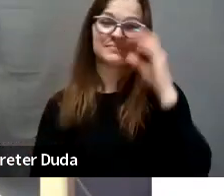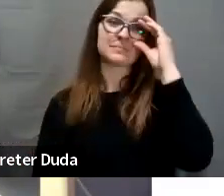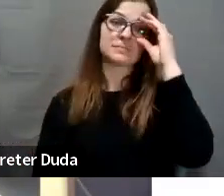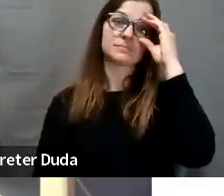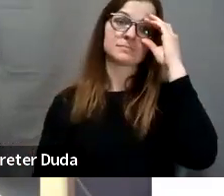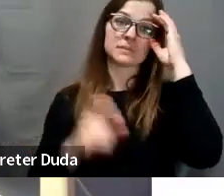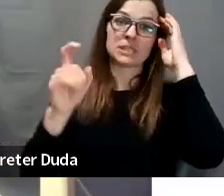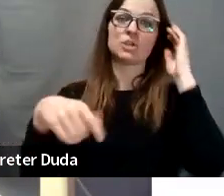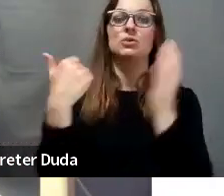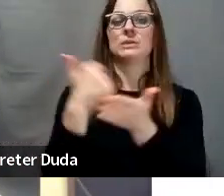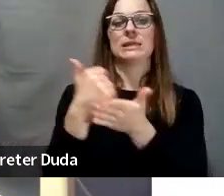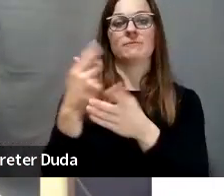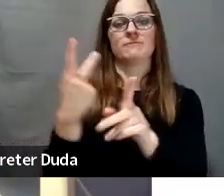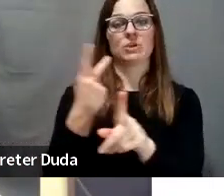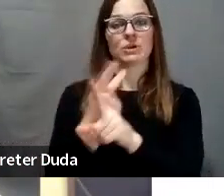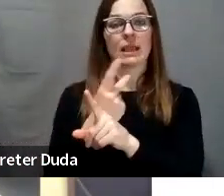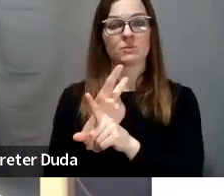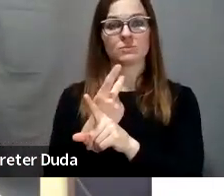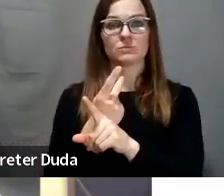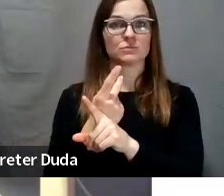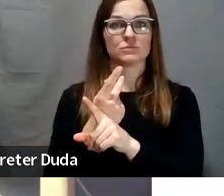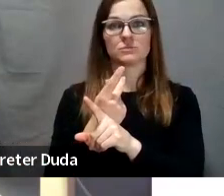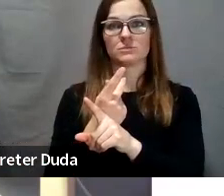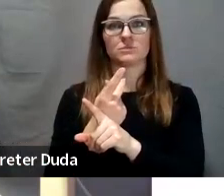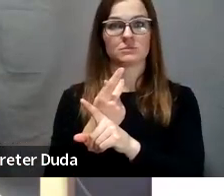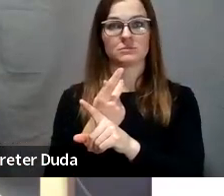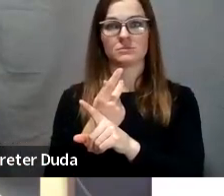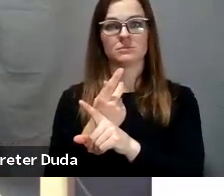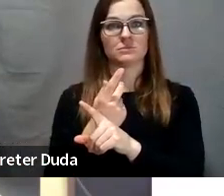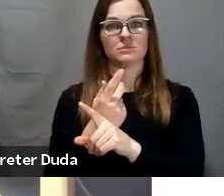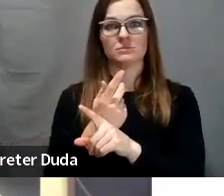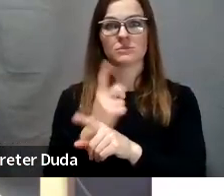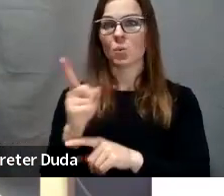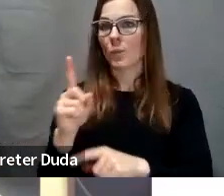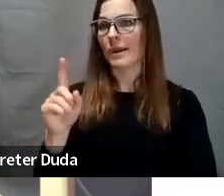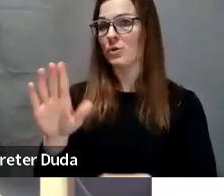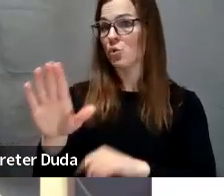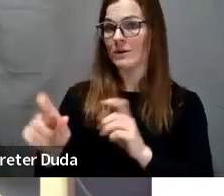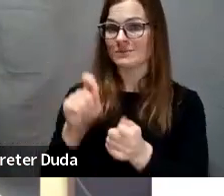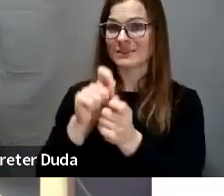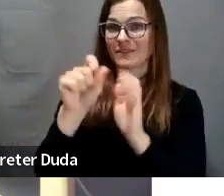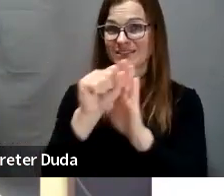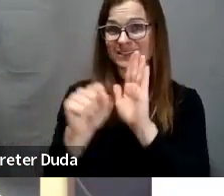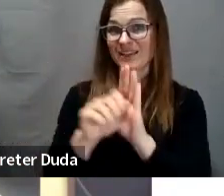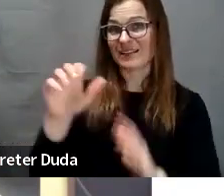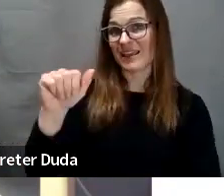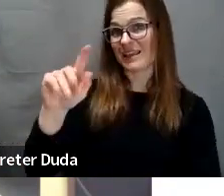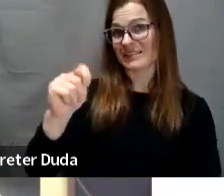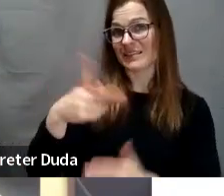help finding what your, or like where your state's AT program is, you can give